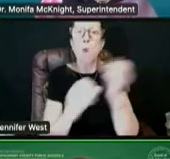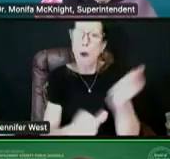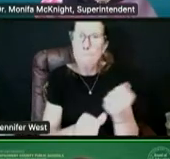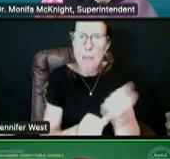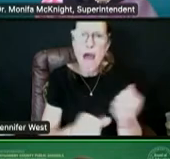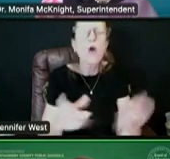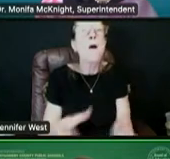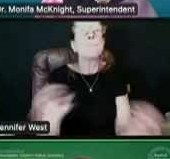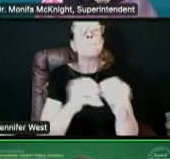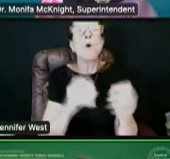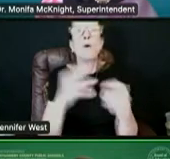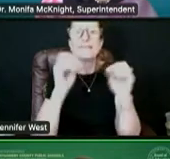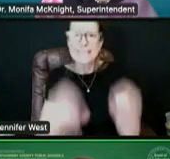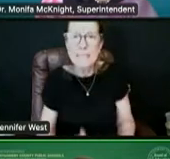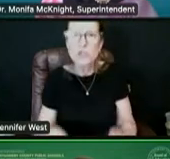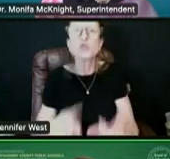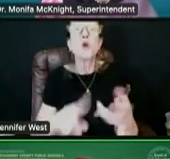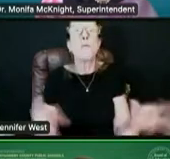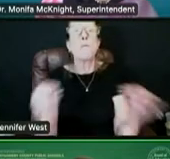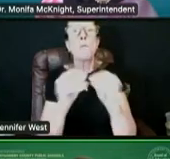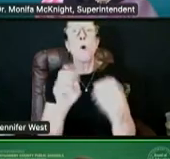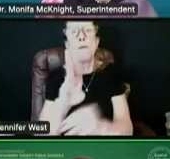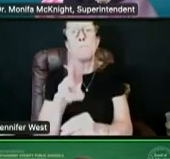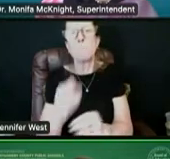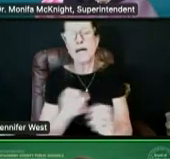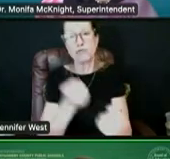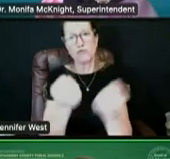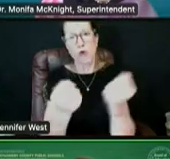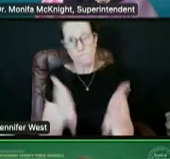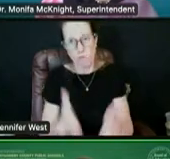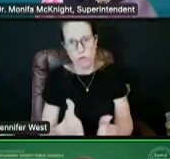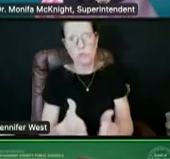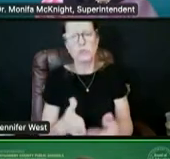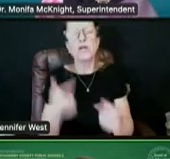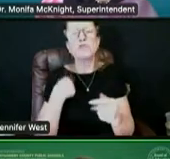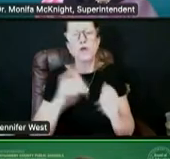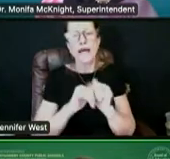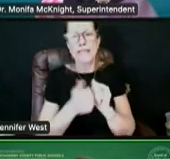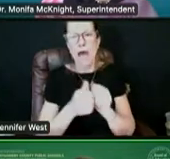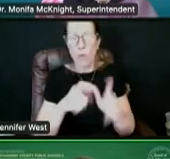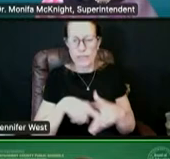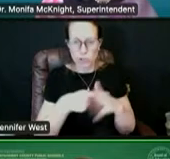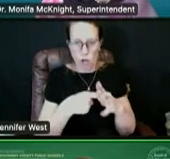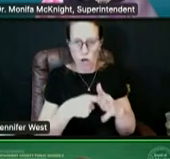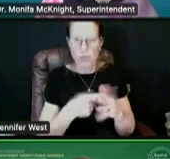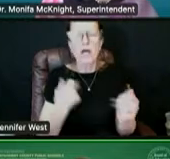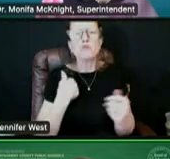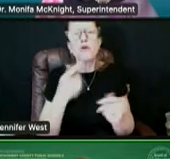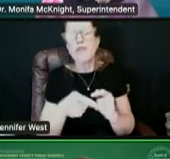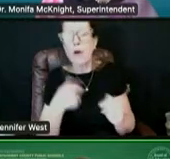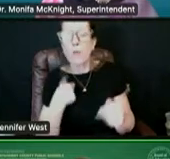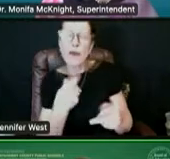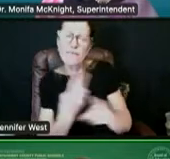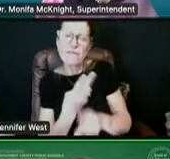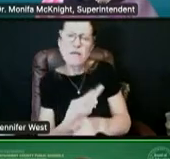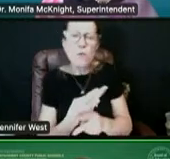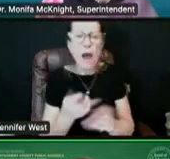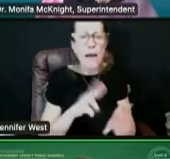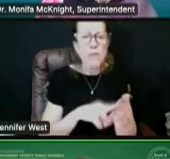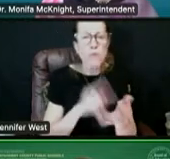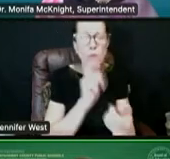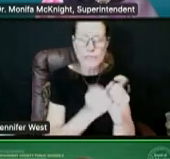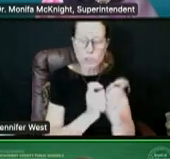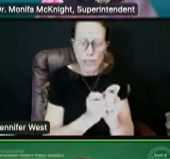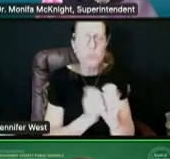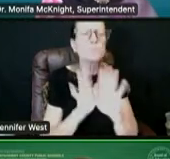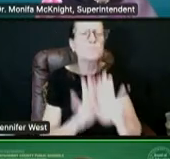et cetera. And so that's kind of the first place that we start. Then after accounting for the enrollment changes, we look